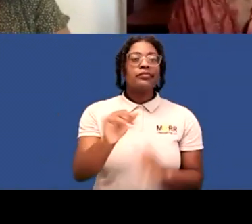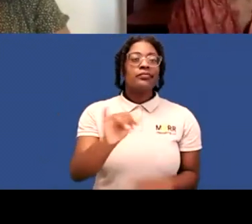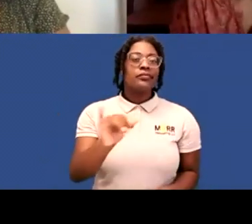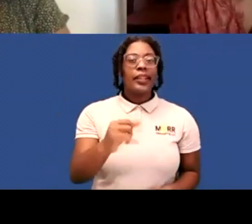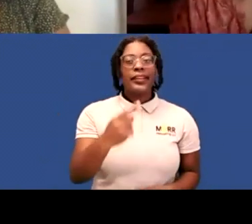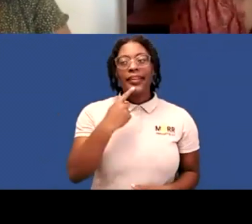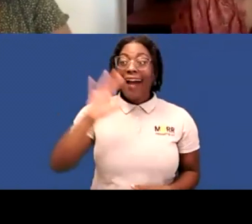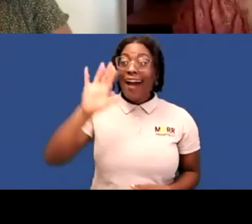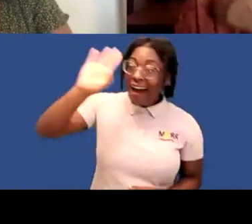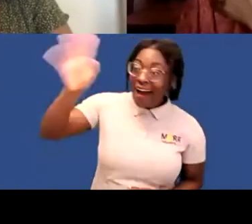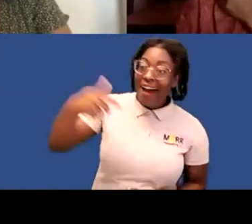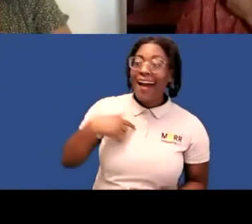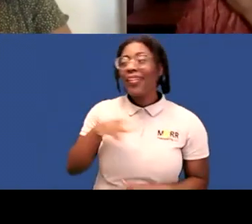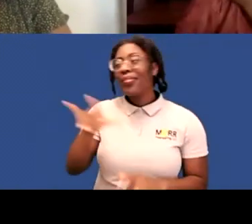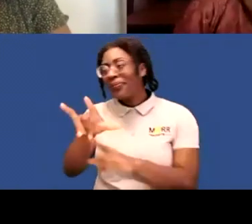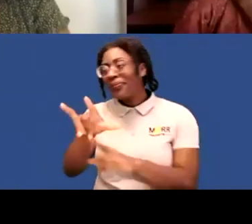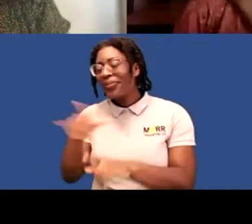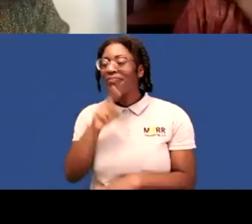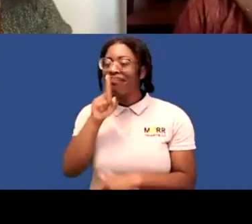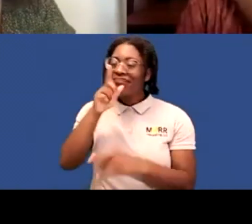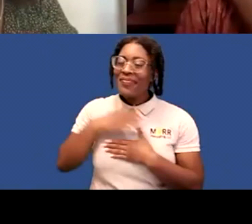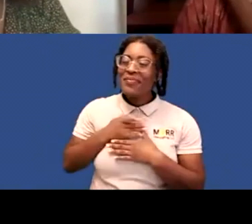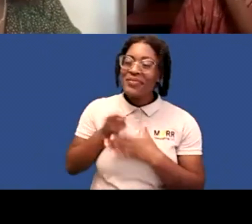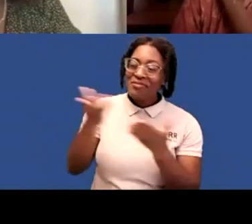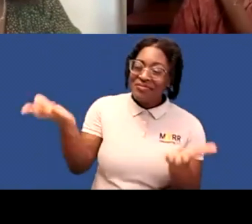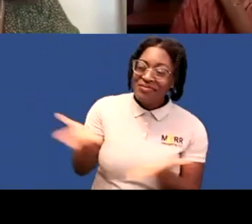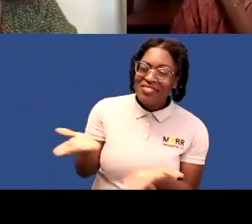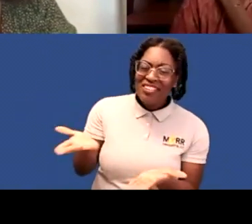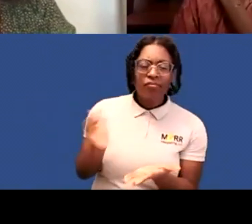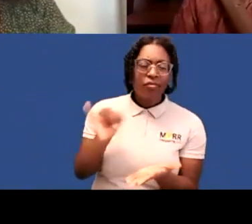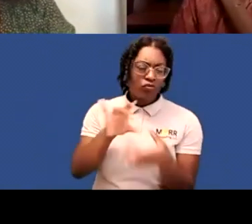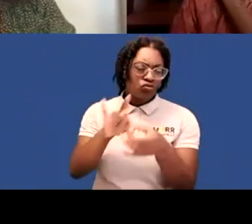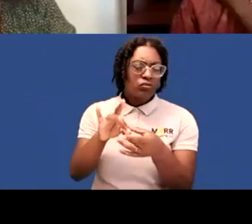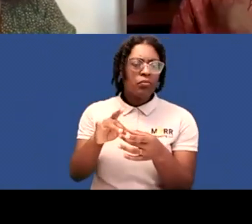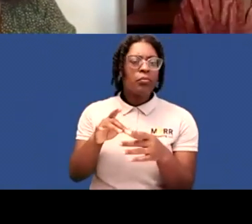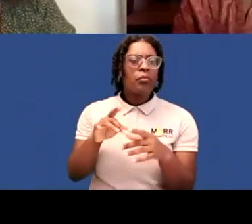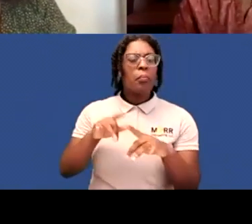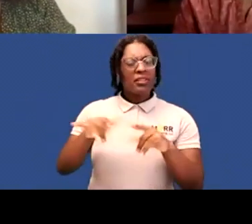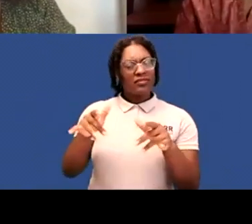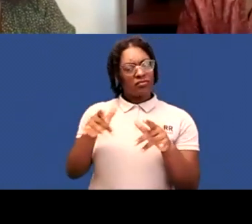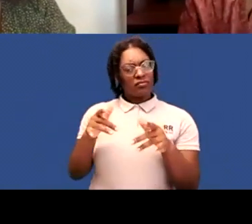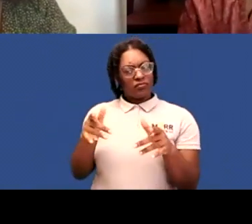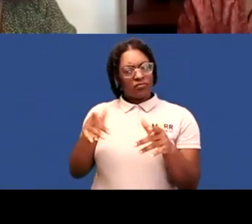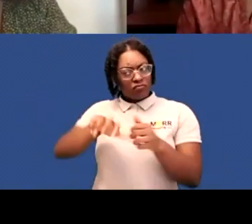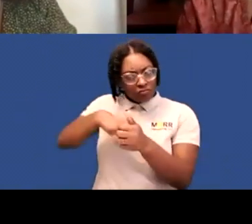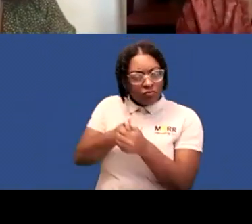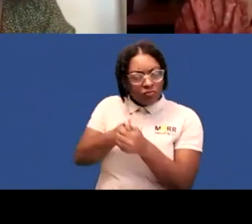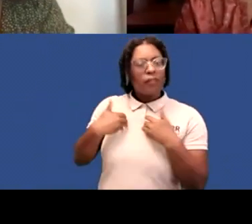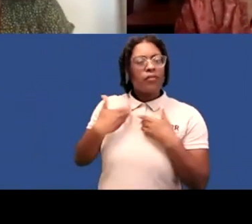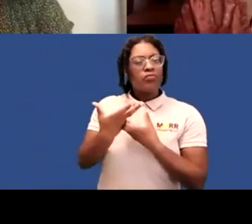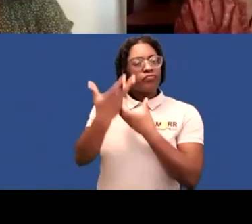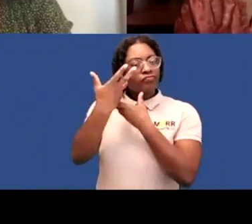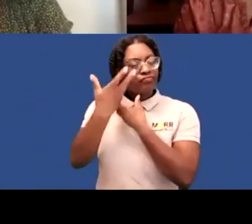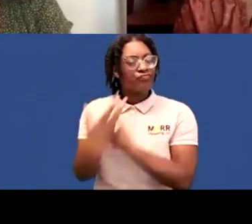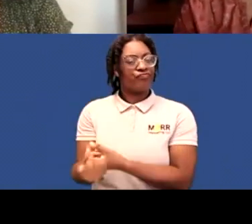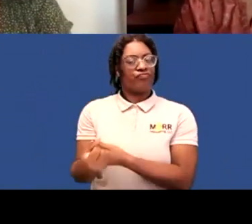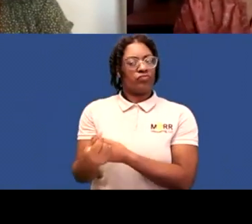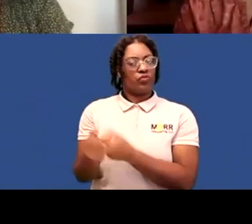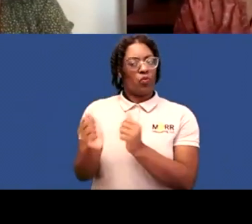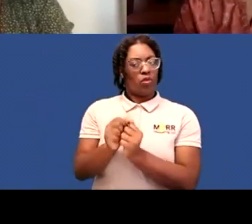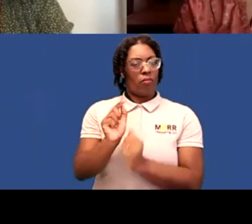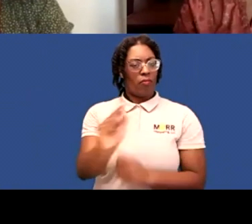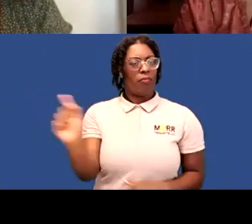you? I love you. I'm glad you're here. But the trust that I develop with them, because I have a consistent